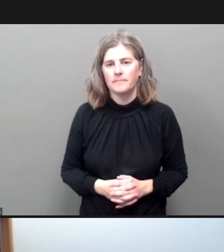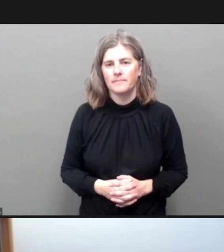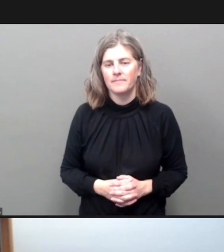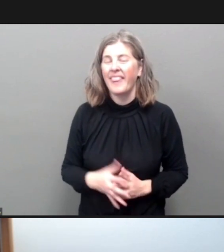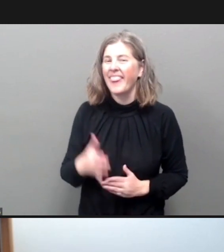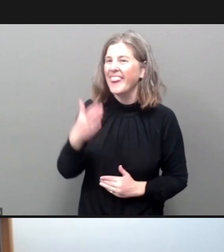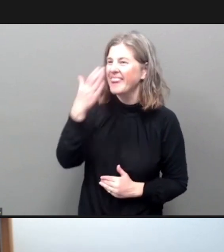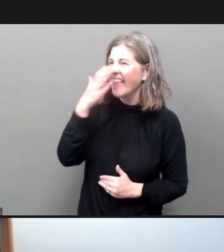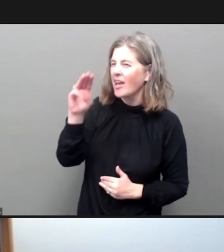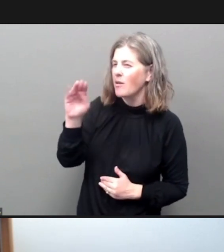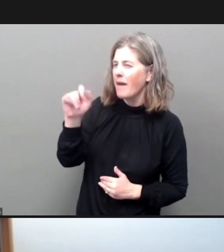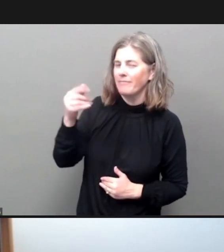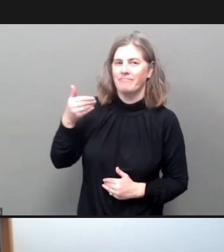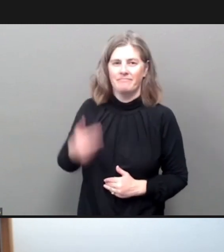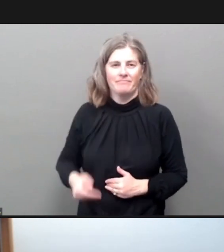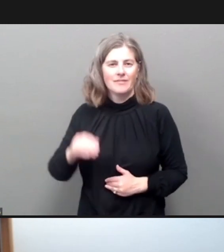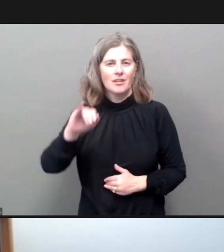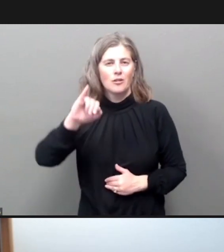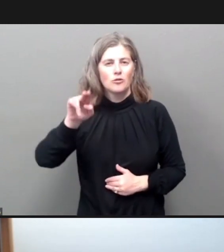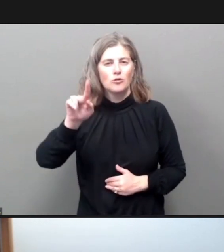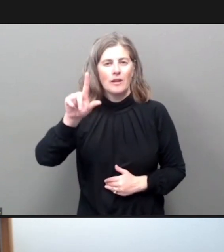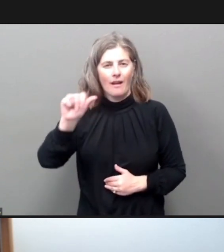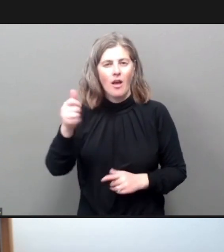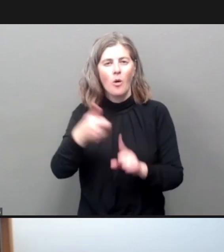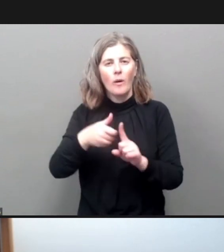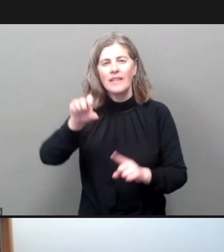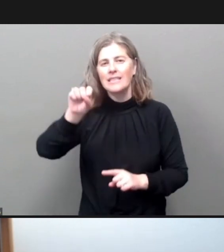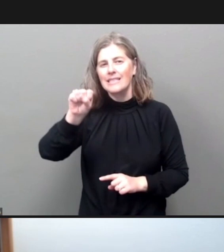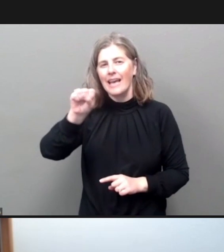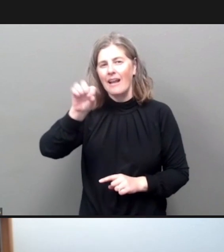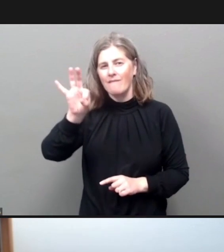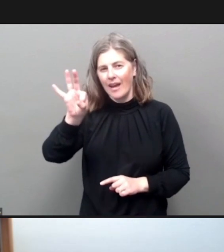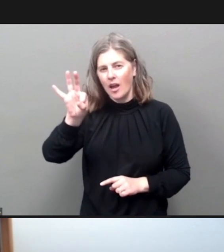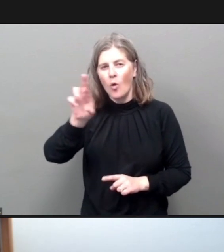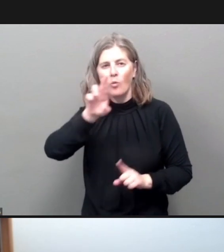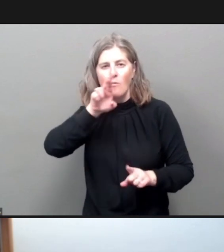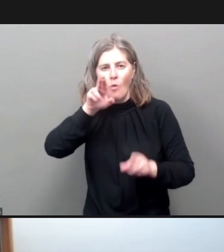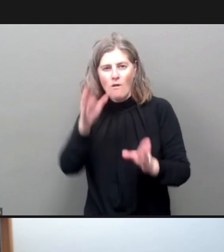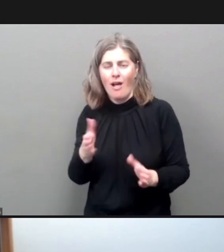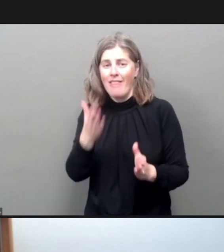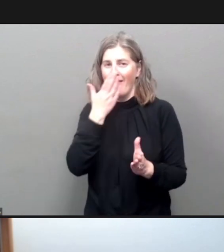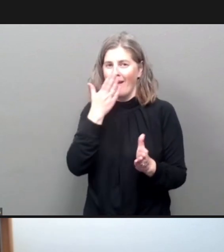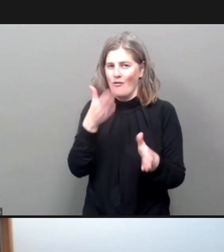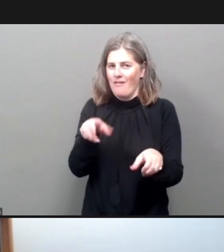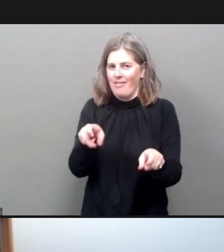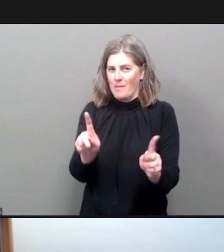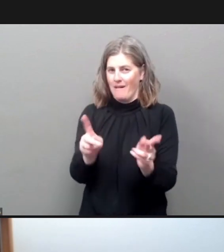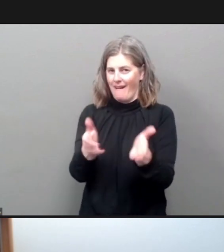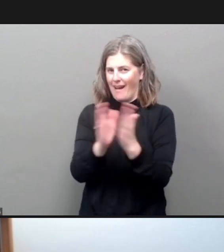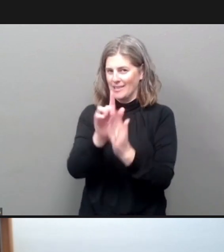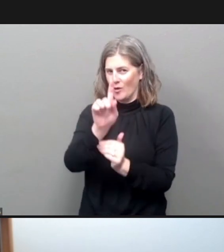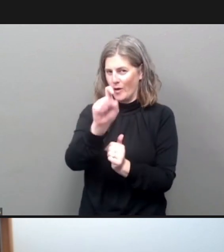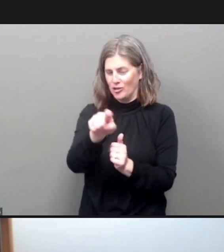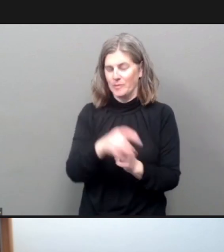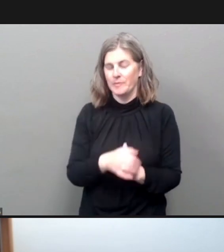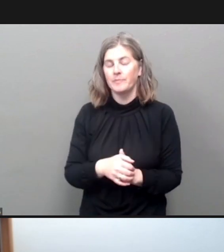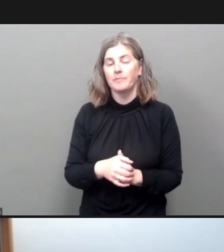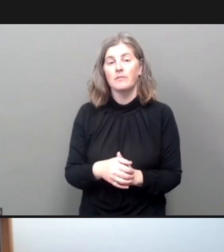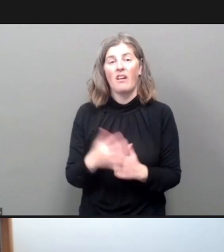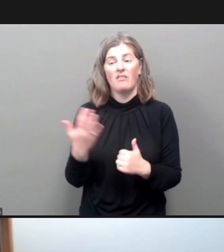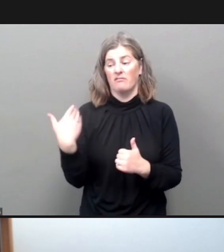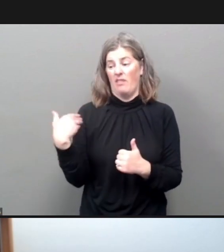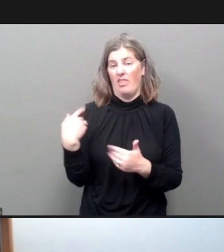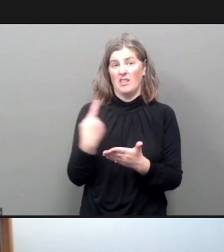Thank you, Matt. This is Julia Goldberg with the Santa Fe Reporter. Thanks for letting me ask a question. Earlier this week,